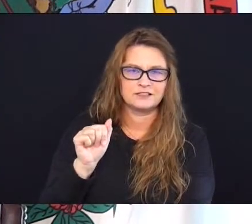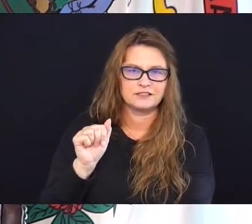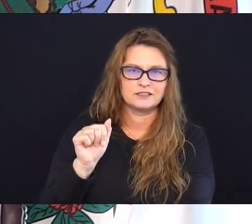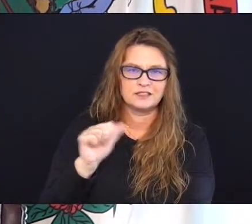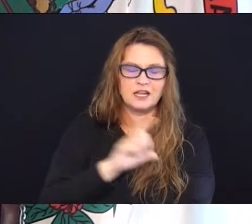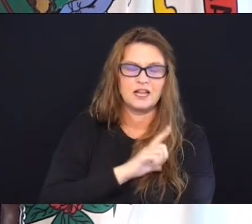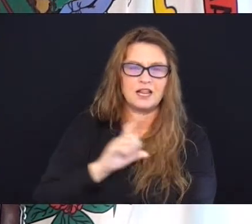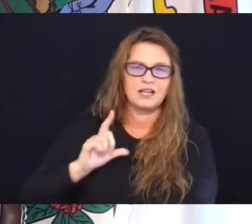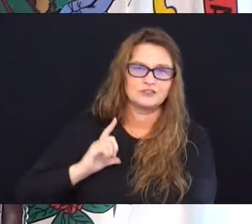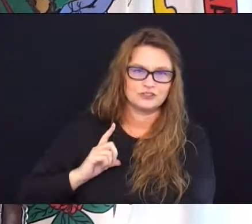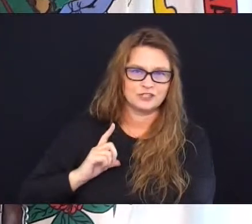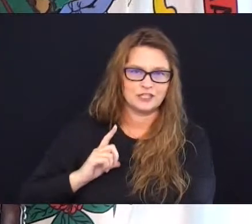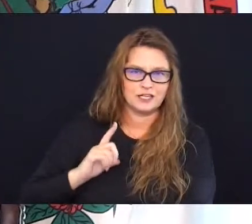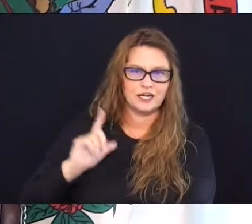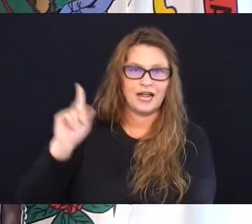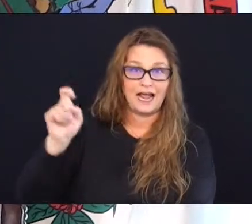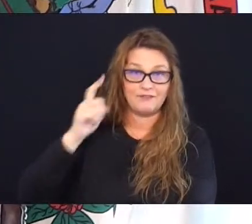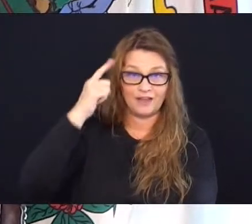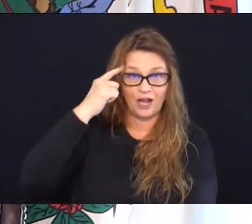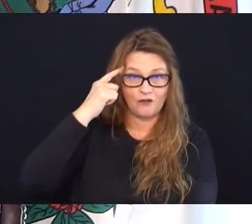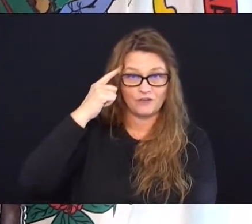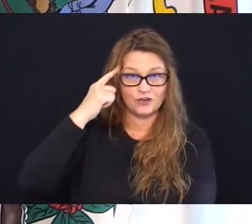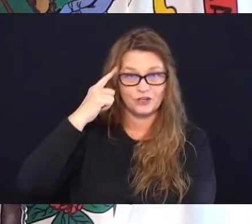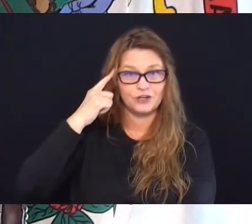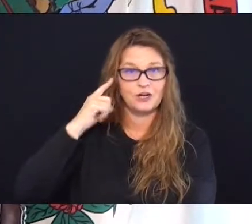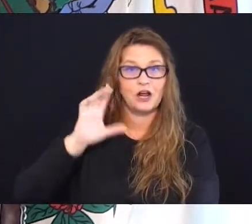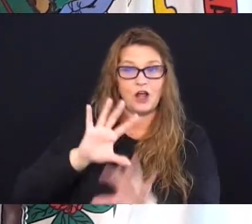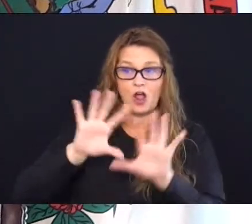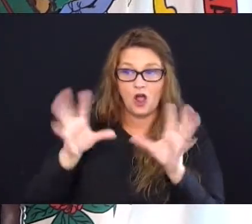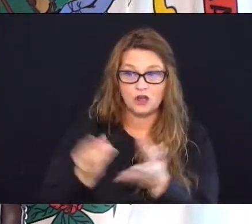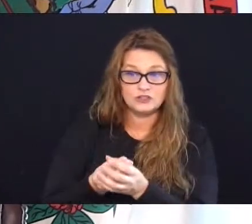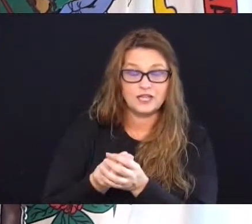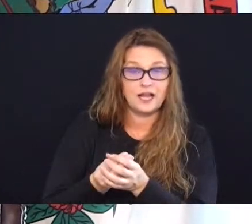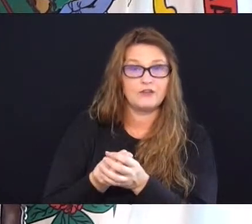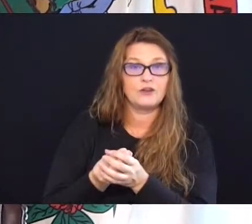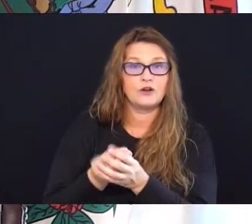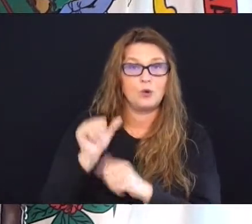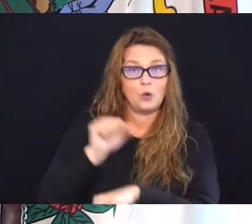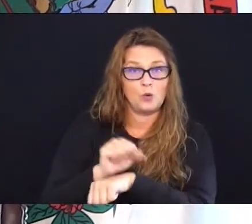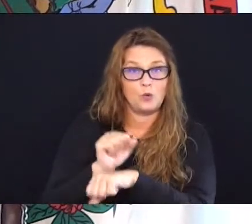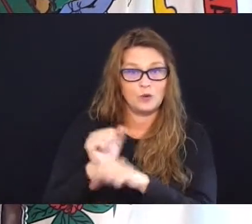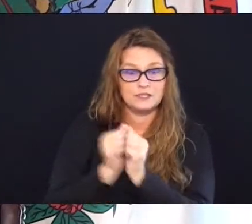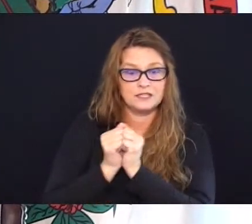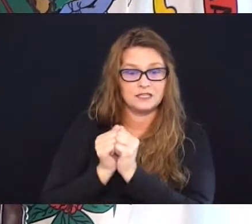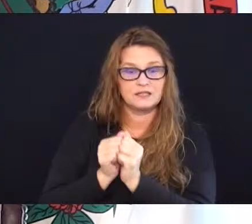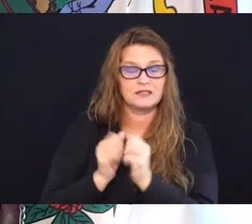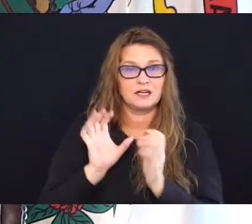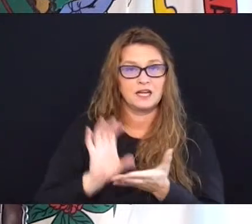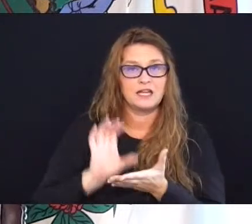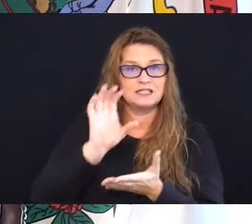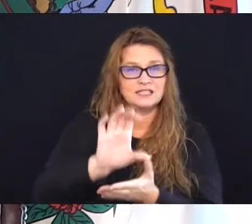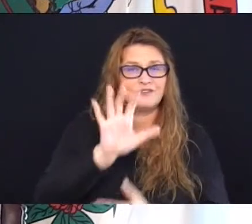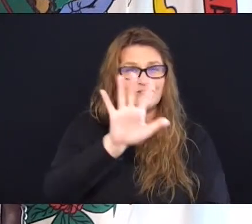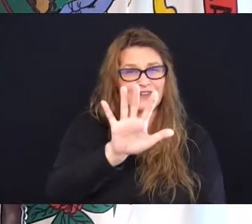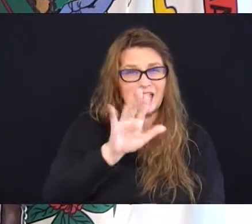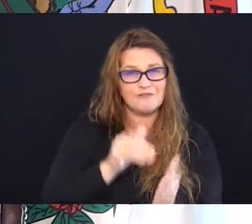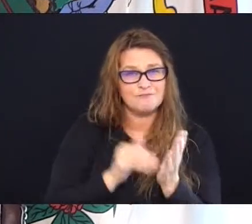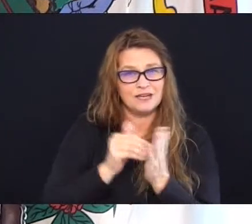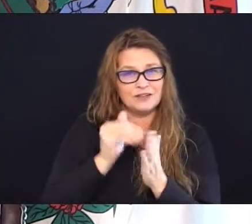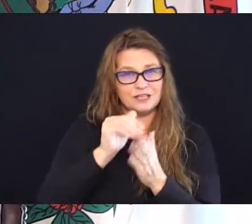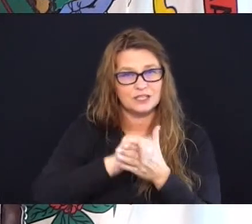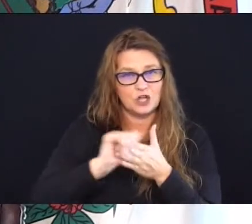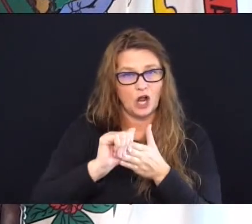Virginia legislature and the governor all together would go together and give $5 million